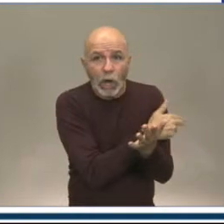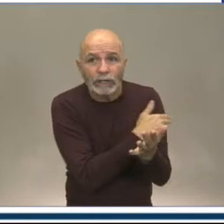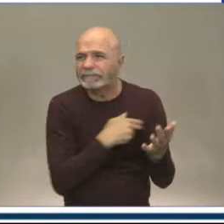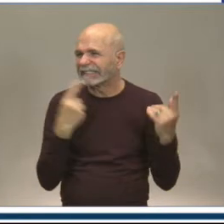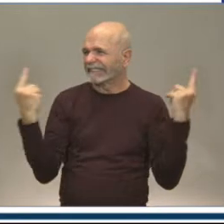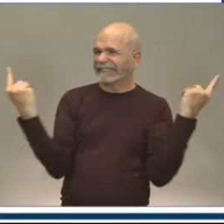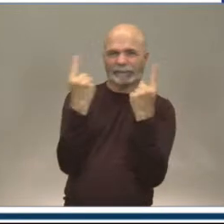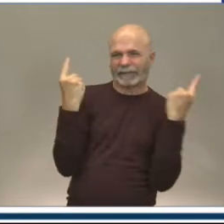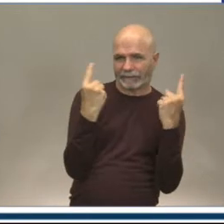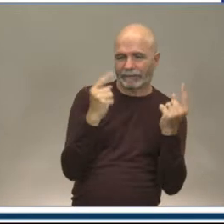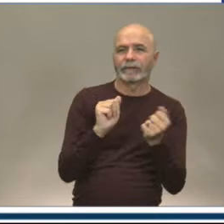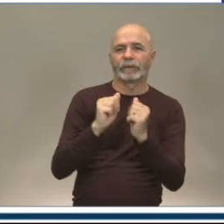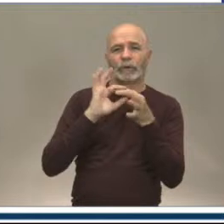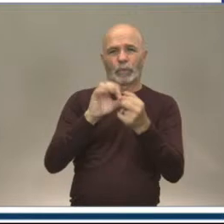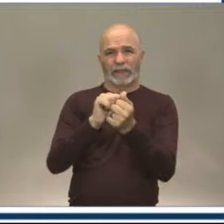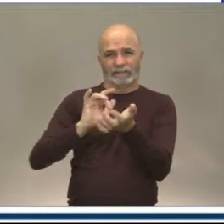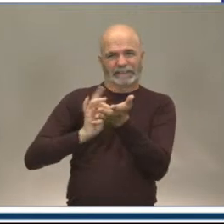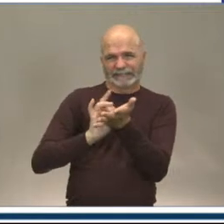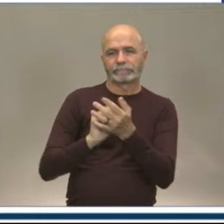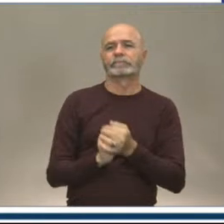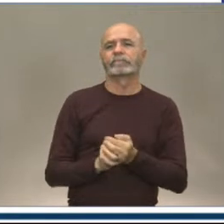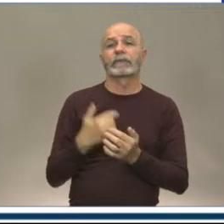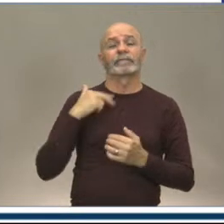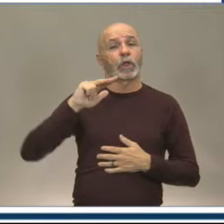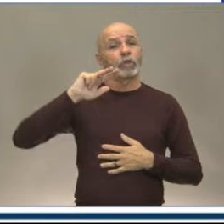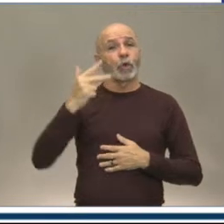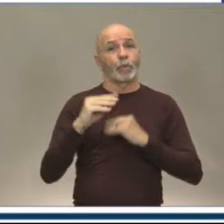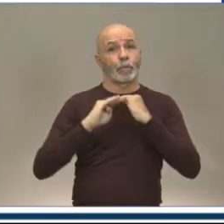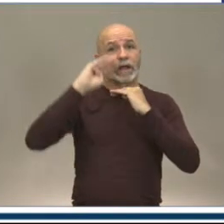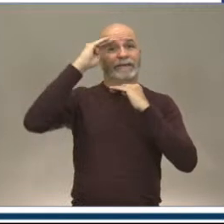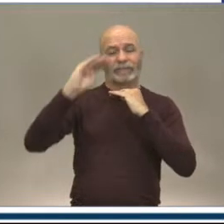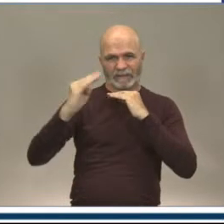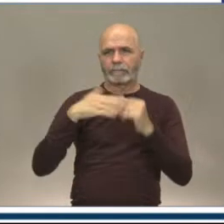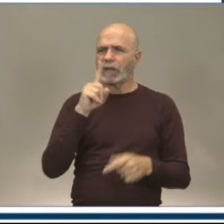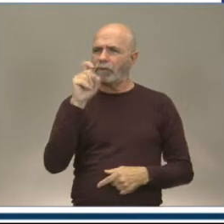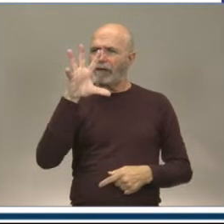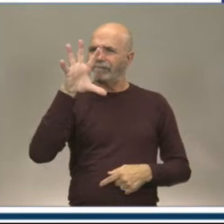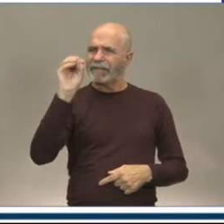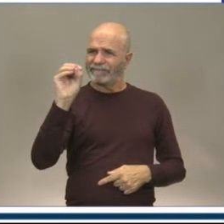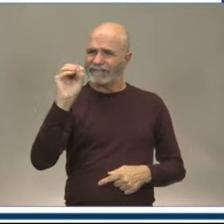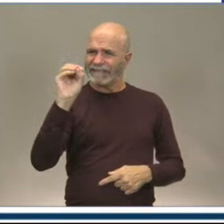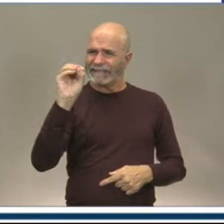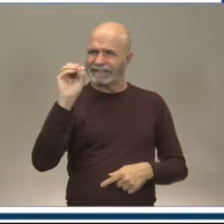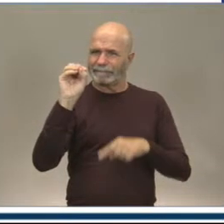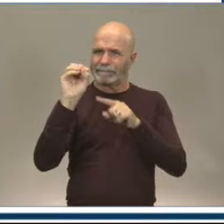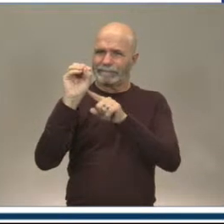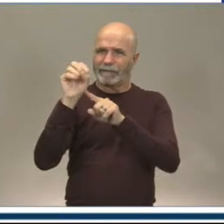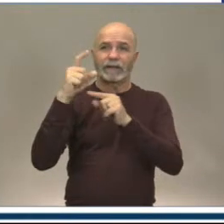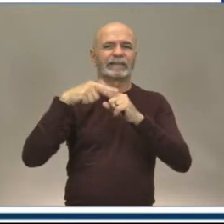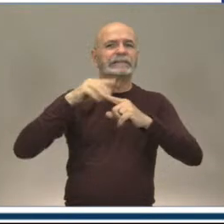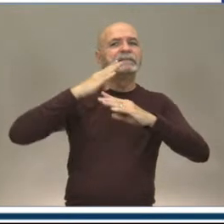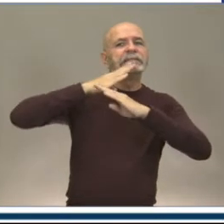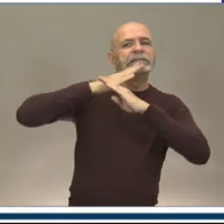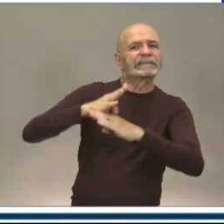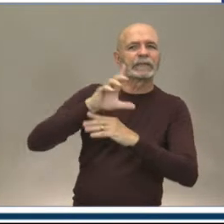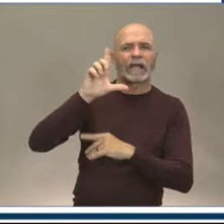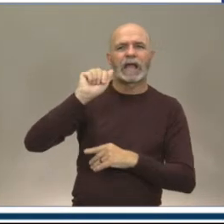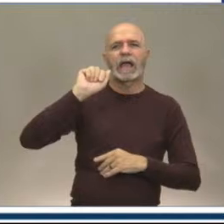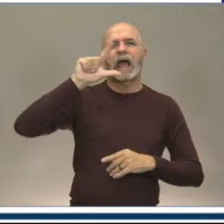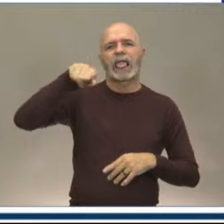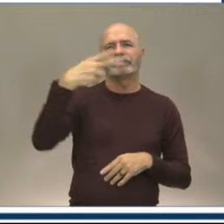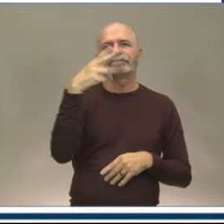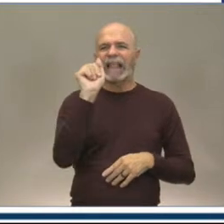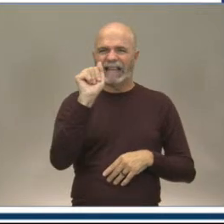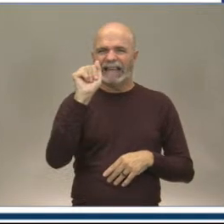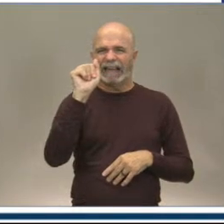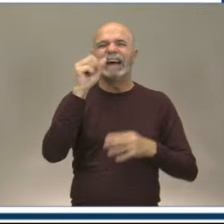during the third wave, the province had 150 doses of bamlanivimab, which was effective against the Alpha UK variant, which was the